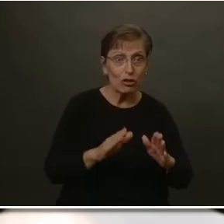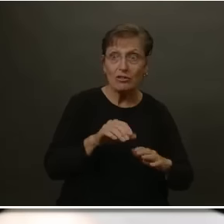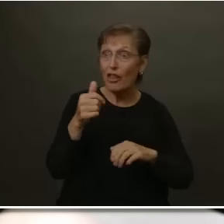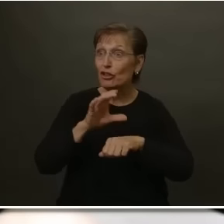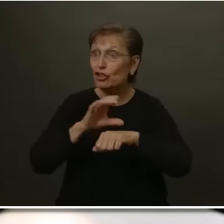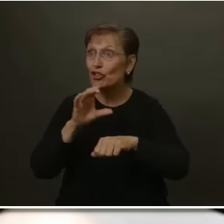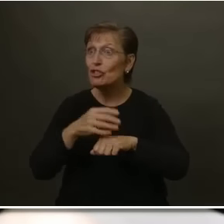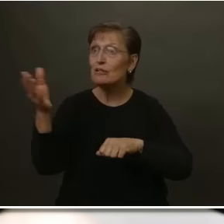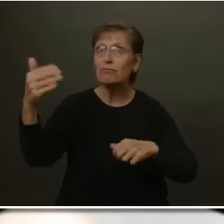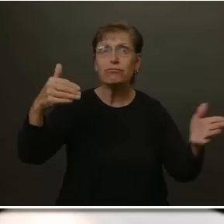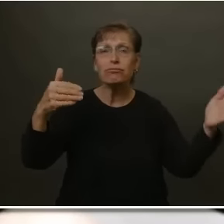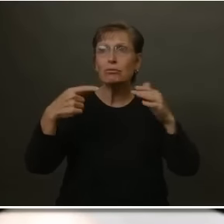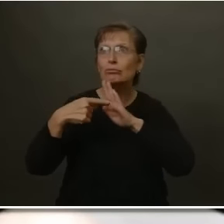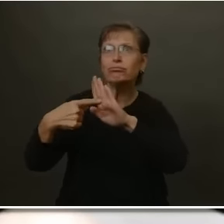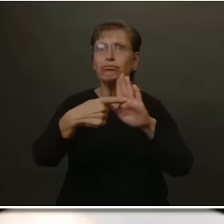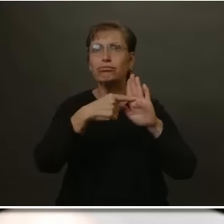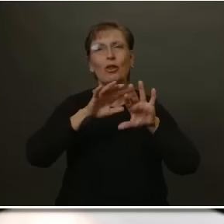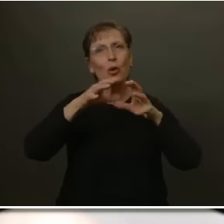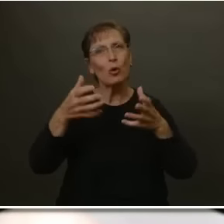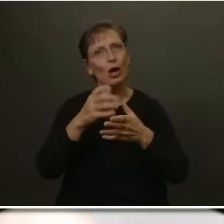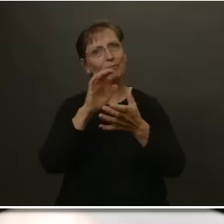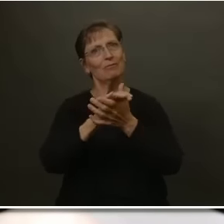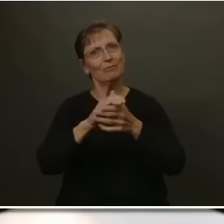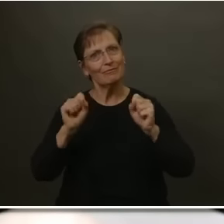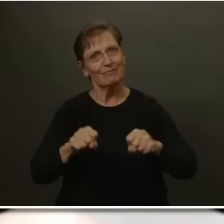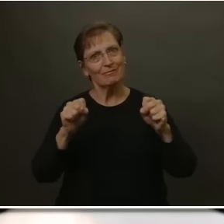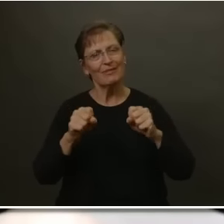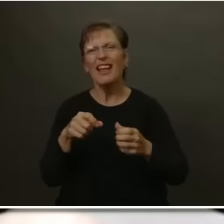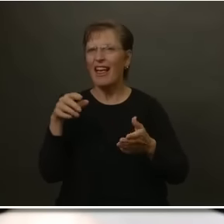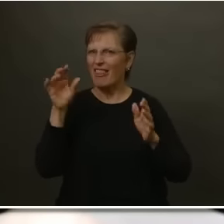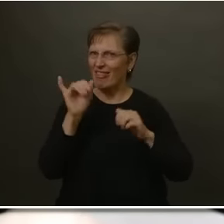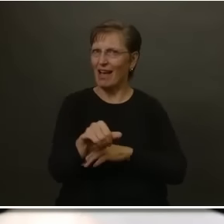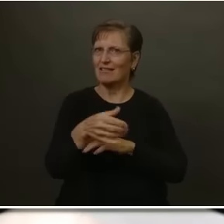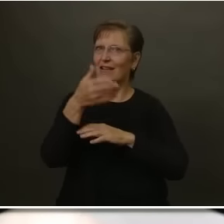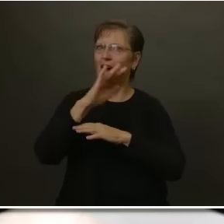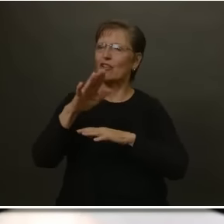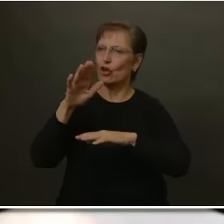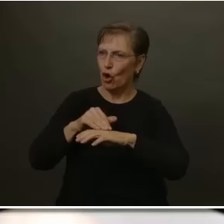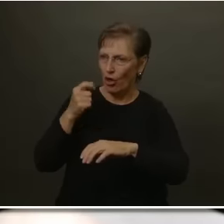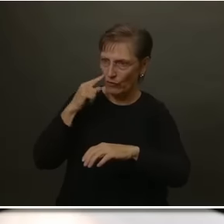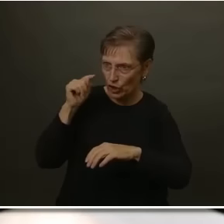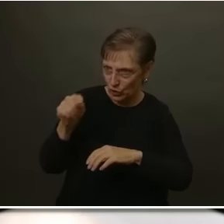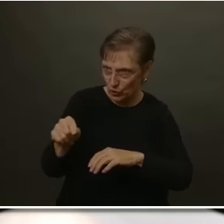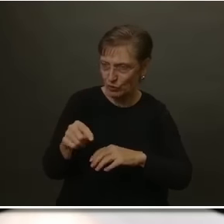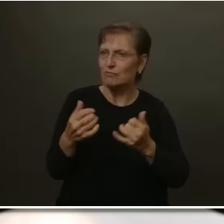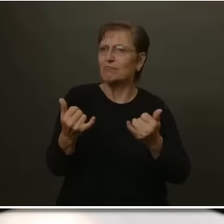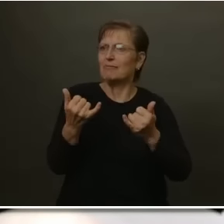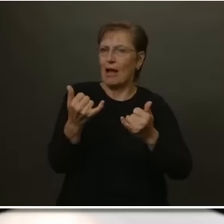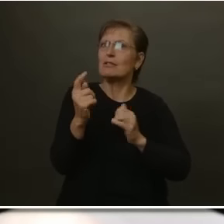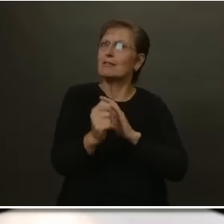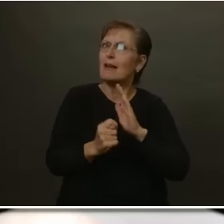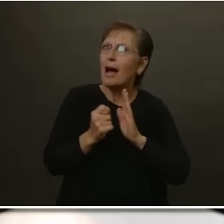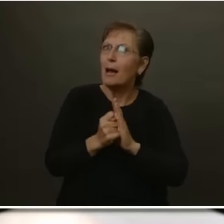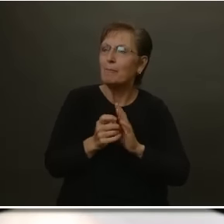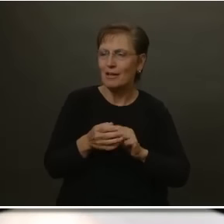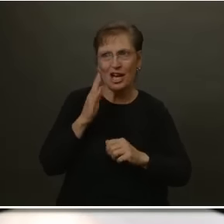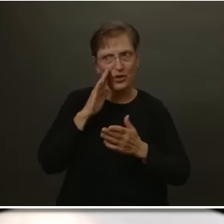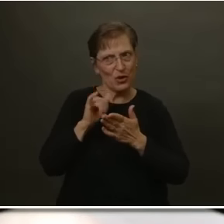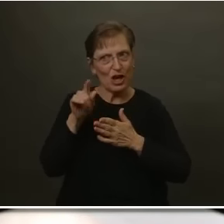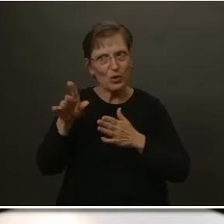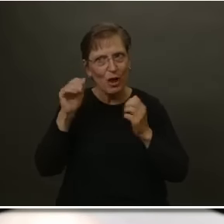may believe. This is God's call for you at such a time, and I know you will approach